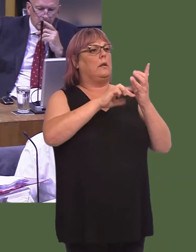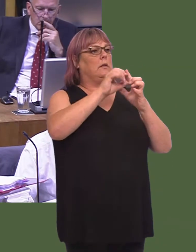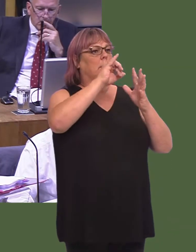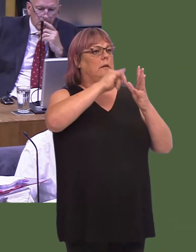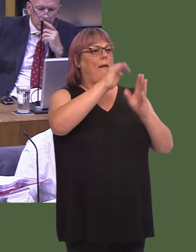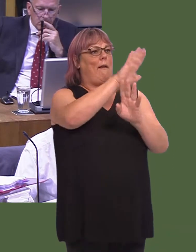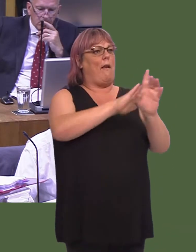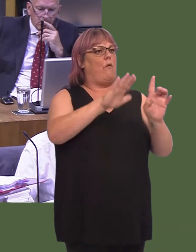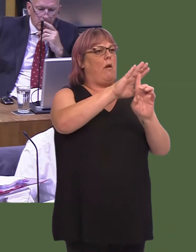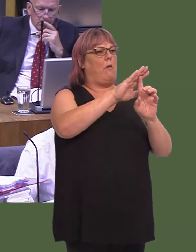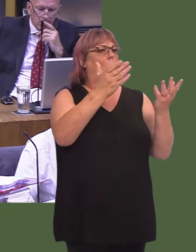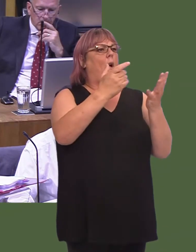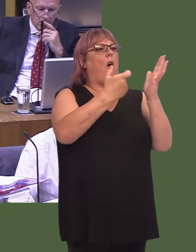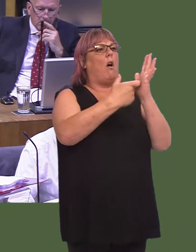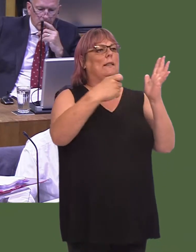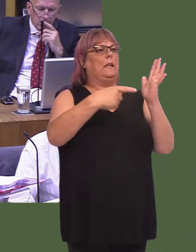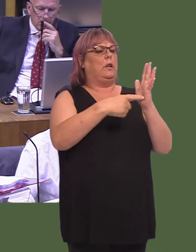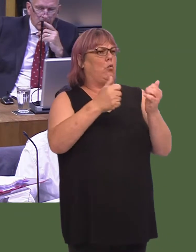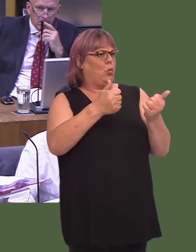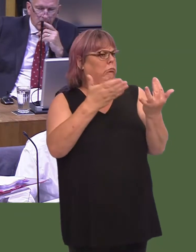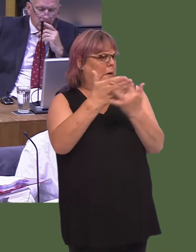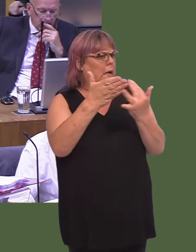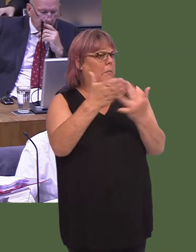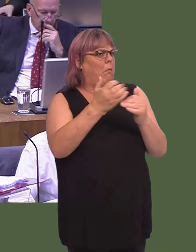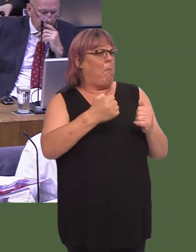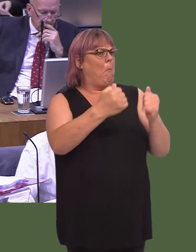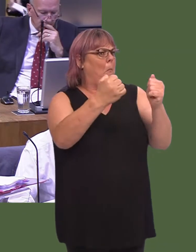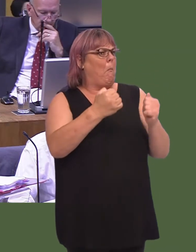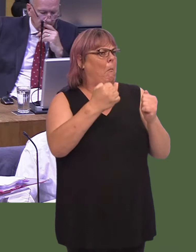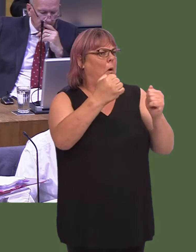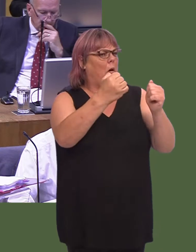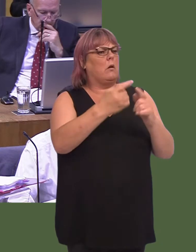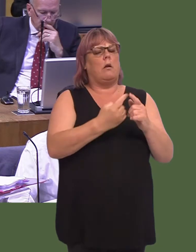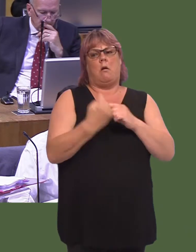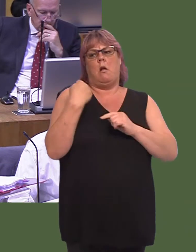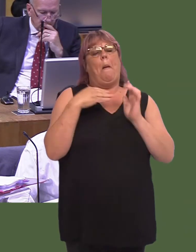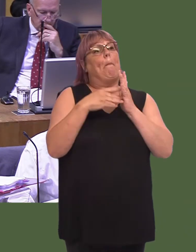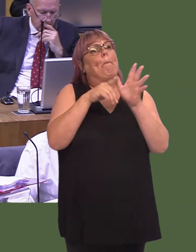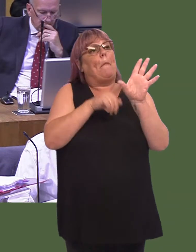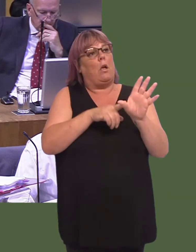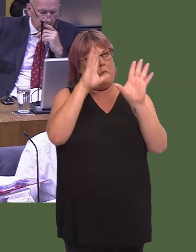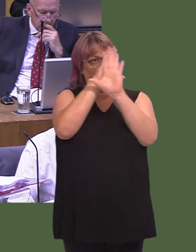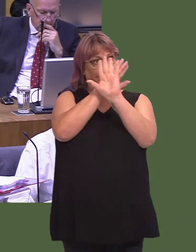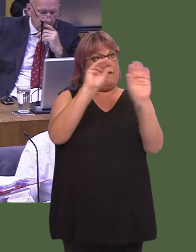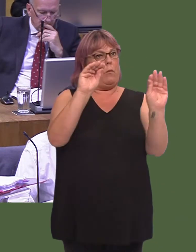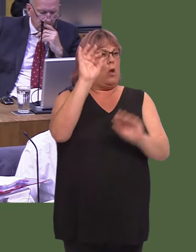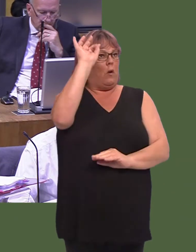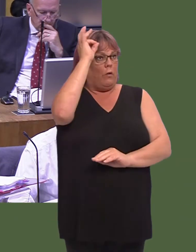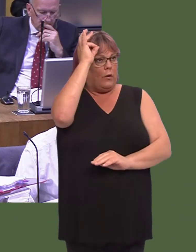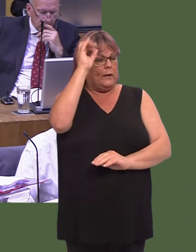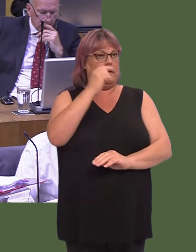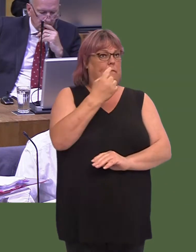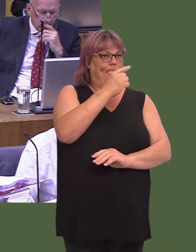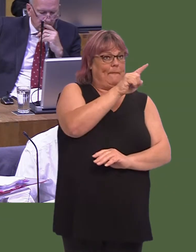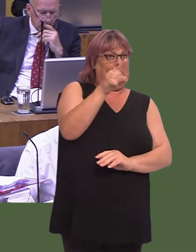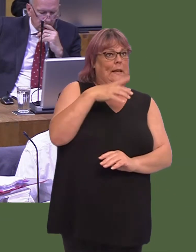in RCT, which is a good example of an accessible play area. It shows what can be achieved. In May, local authorities were reminded